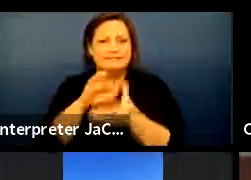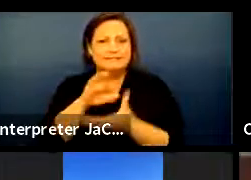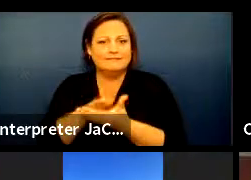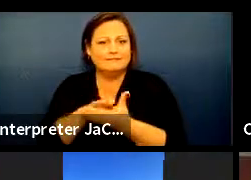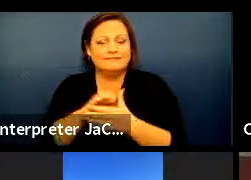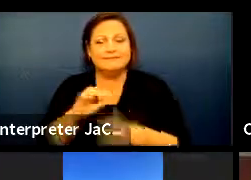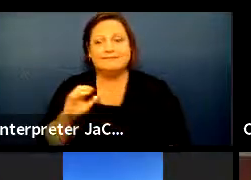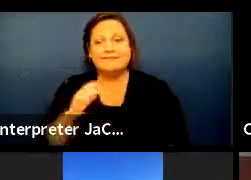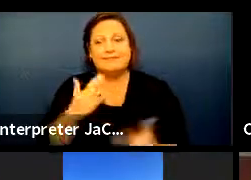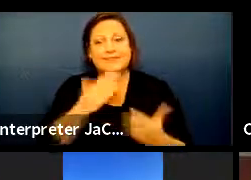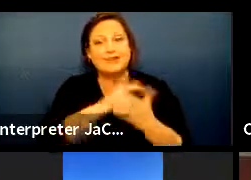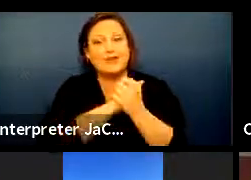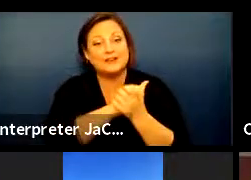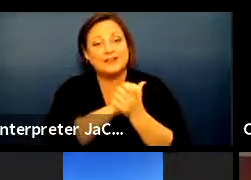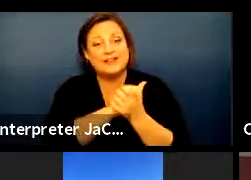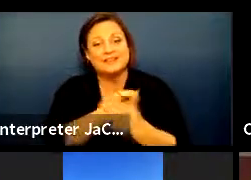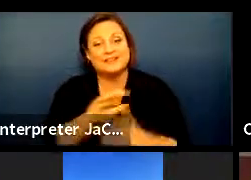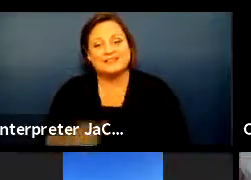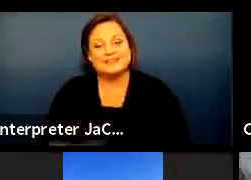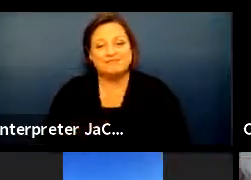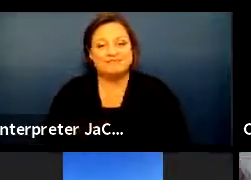Congratulations, Sarah.